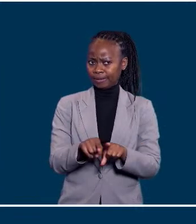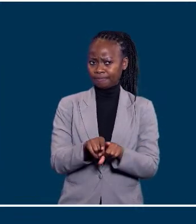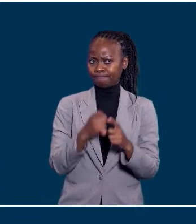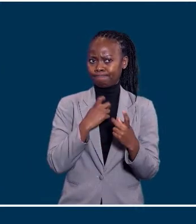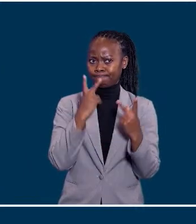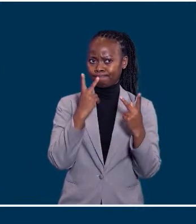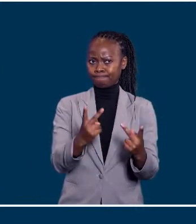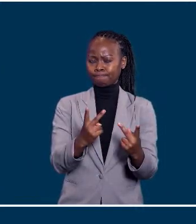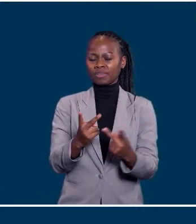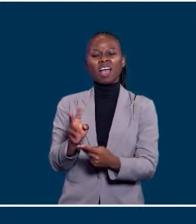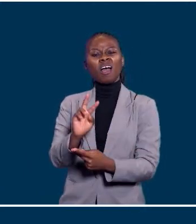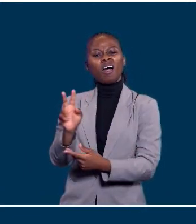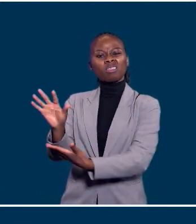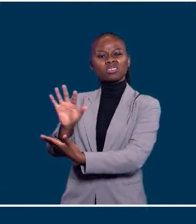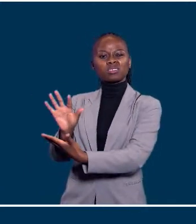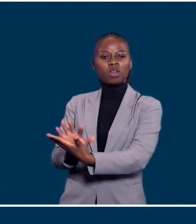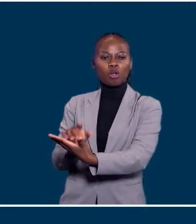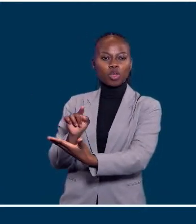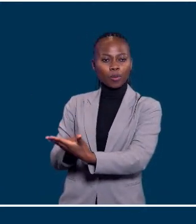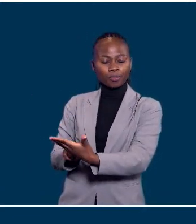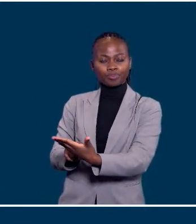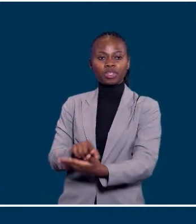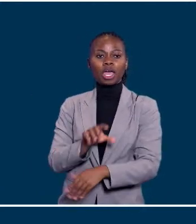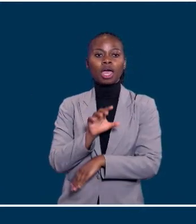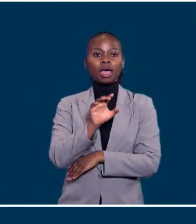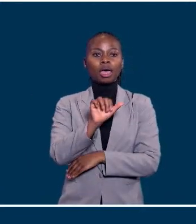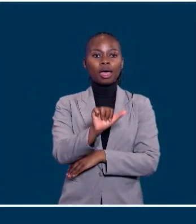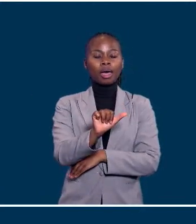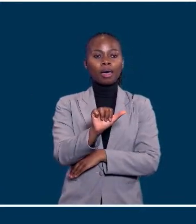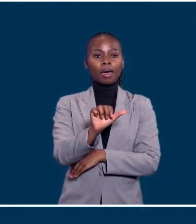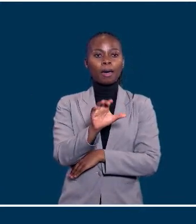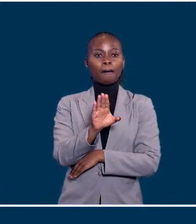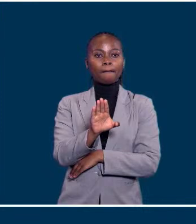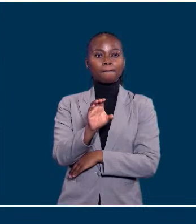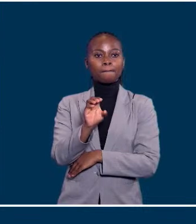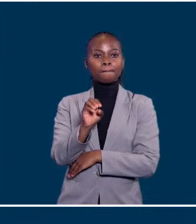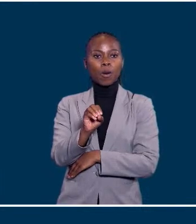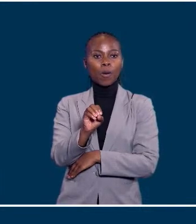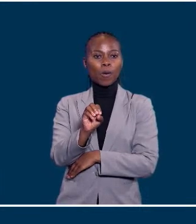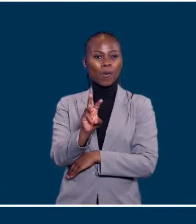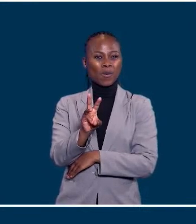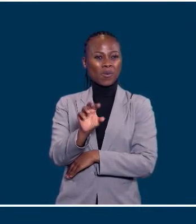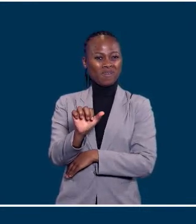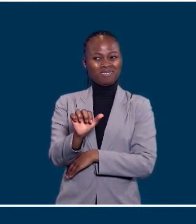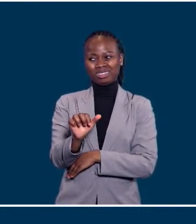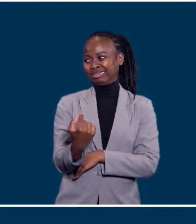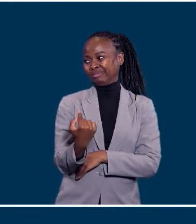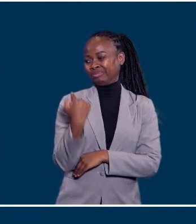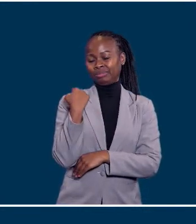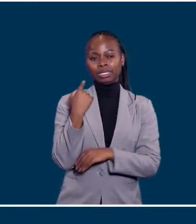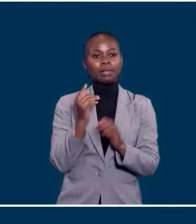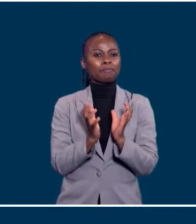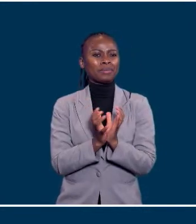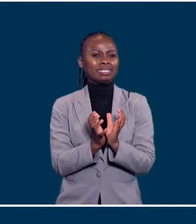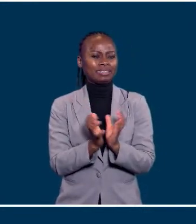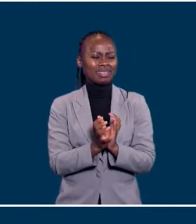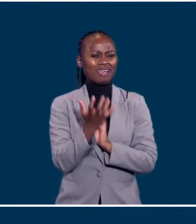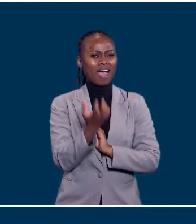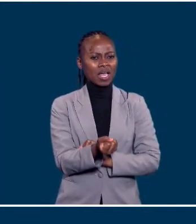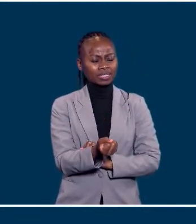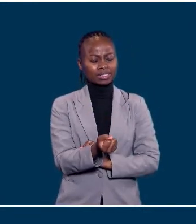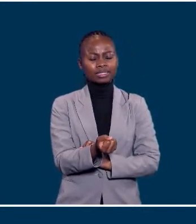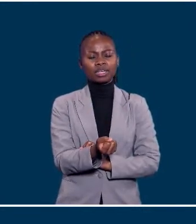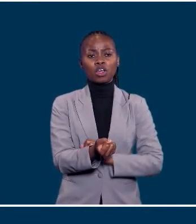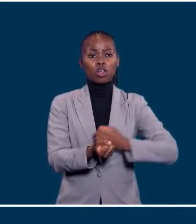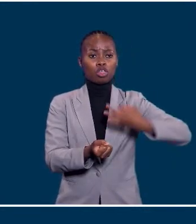another set of scenarios involving AGOA in the last meeting. And there were three versions of